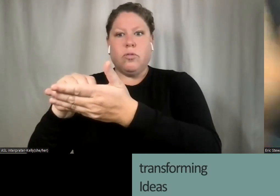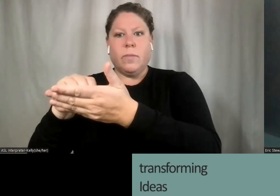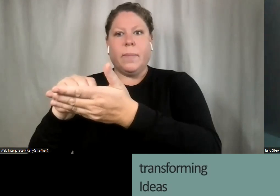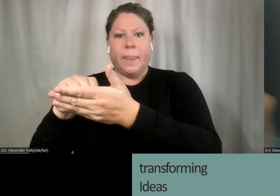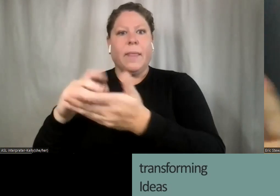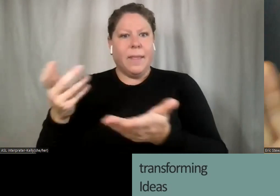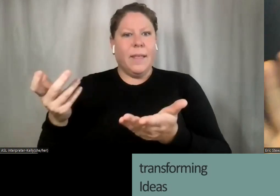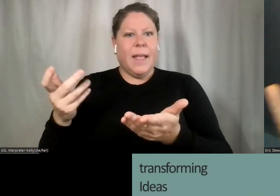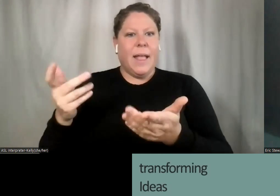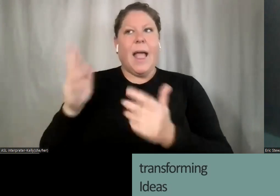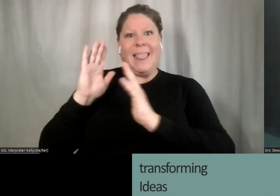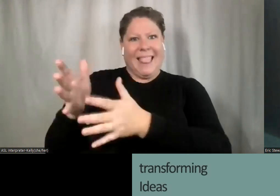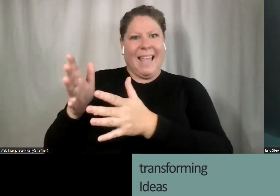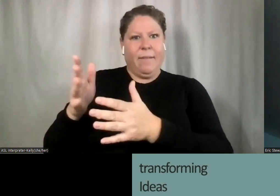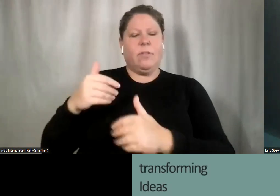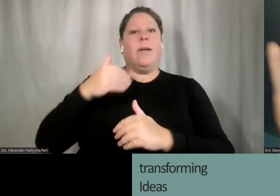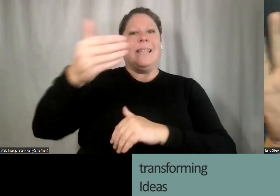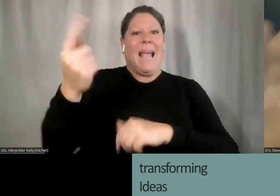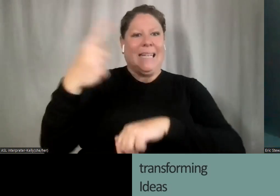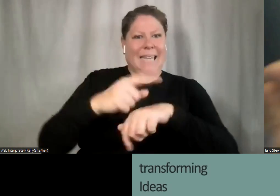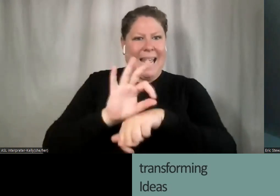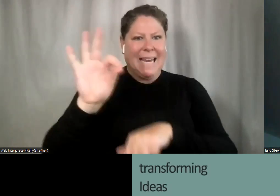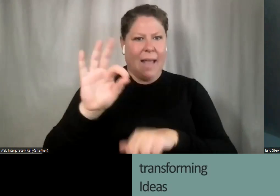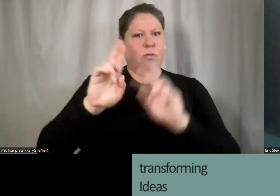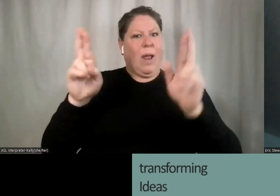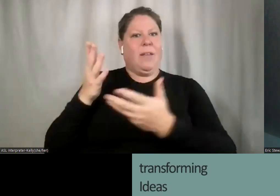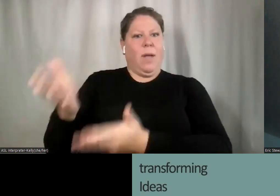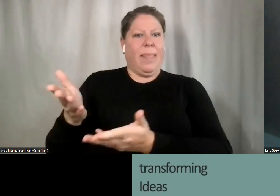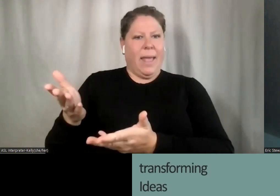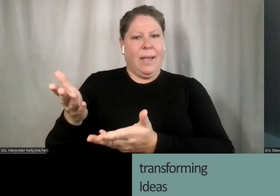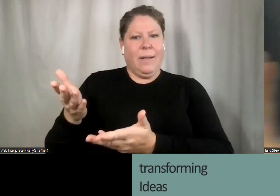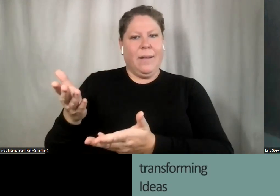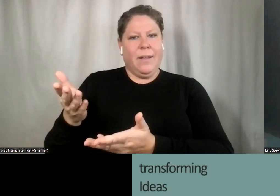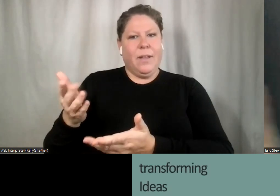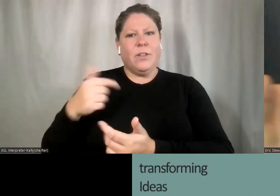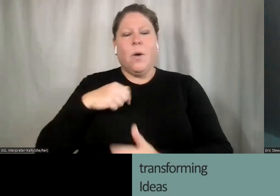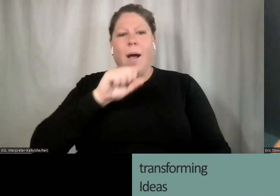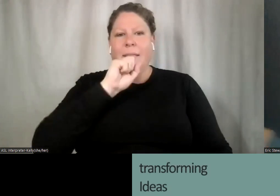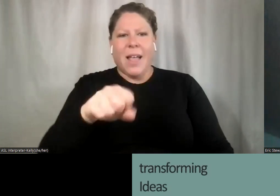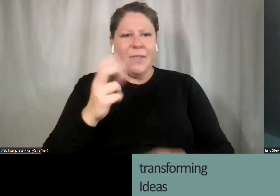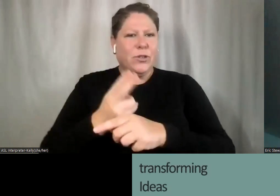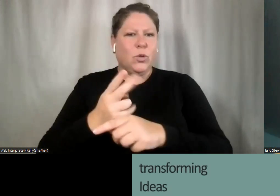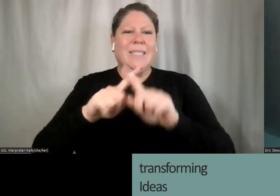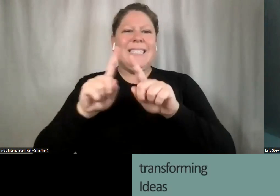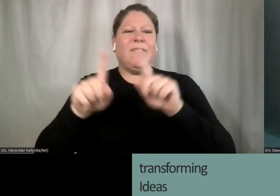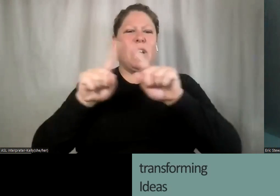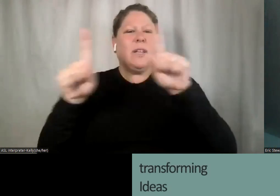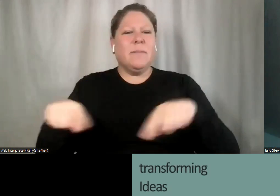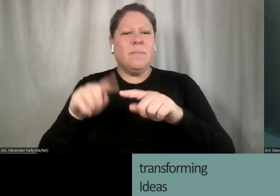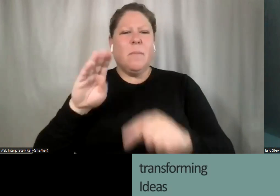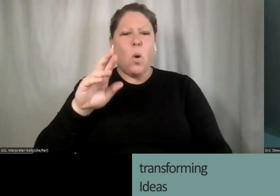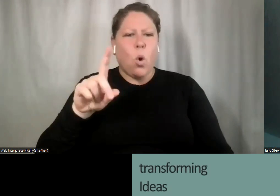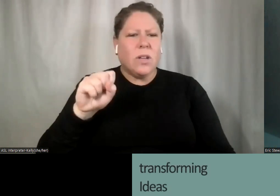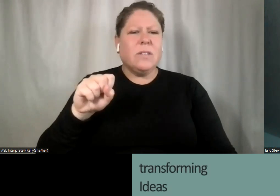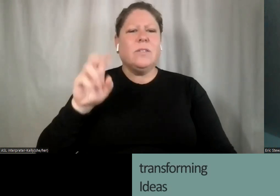and they can leave it. So I love using the Mural or Miro boards as a platform to collect and manage